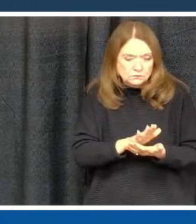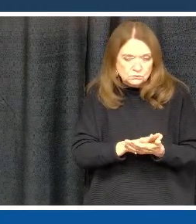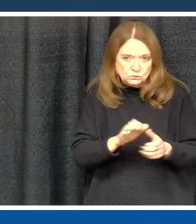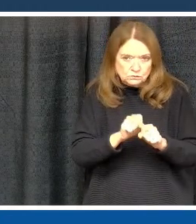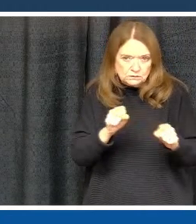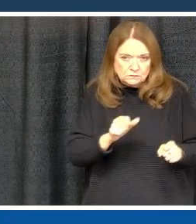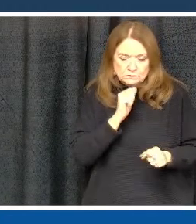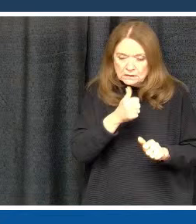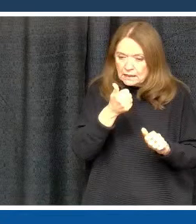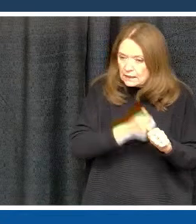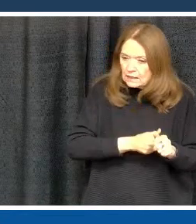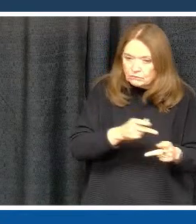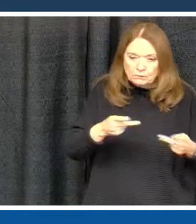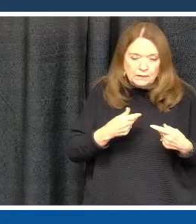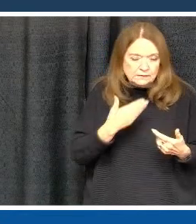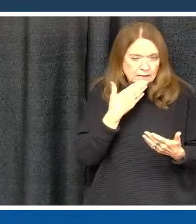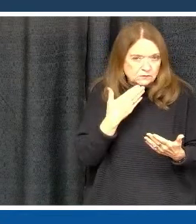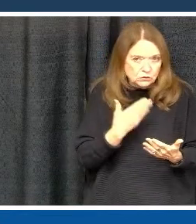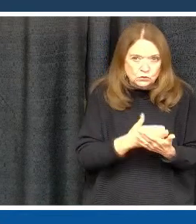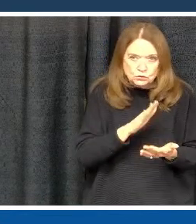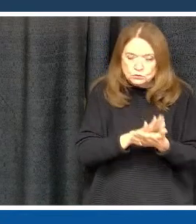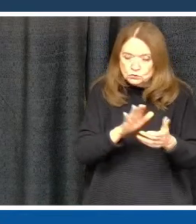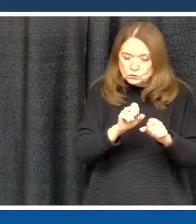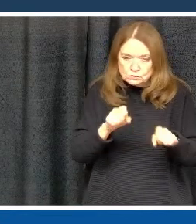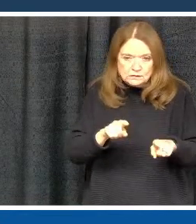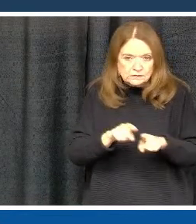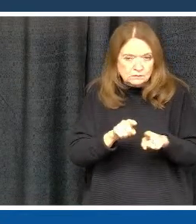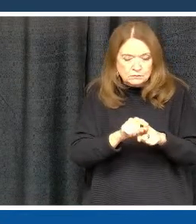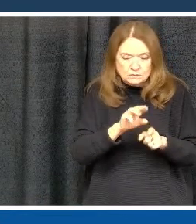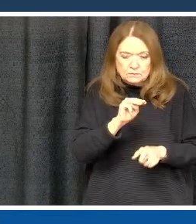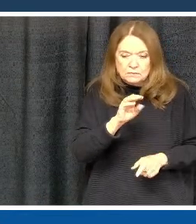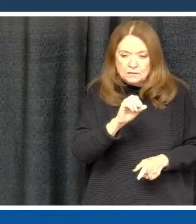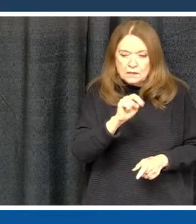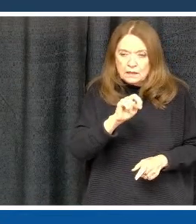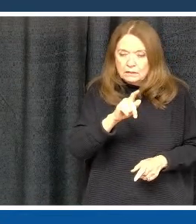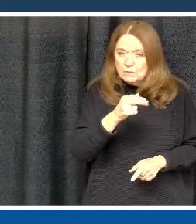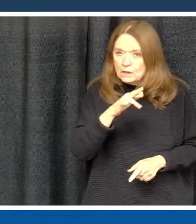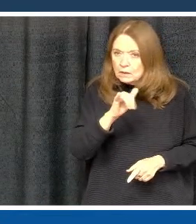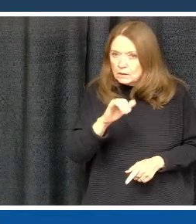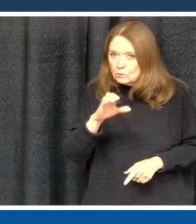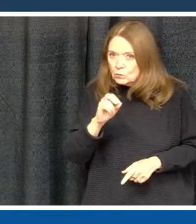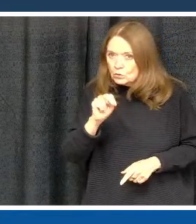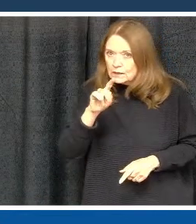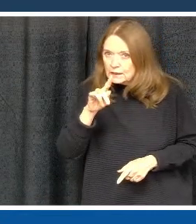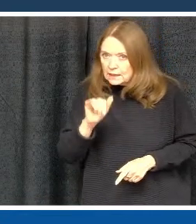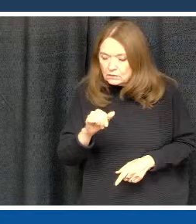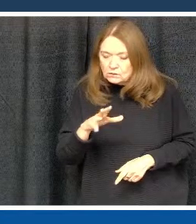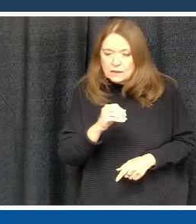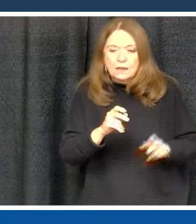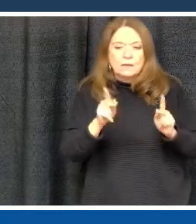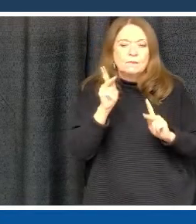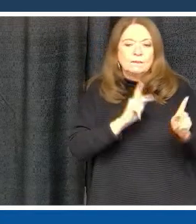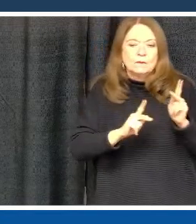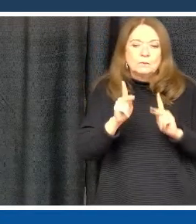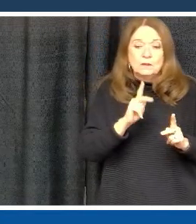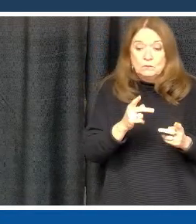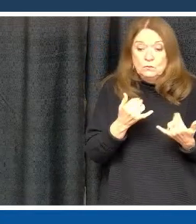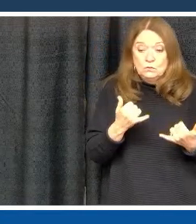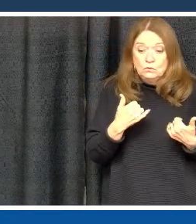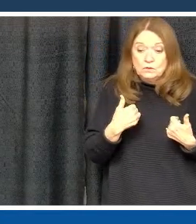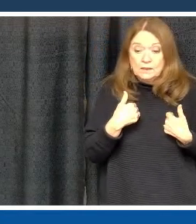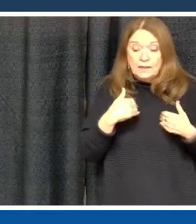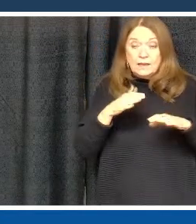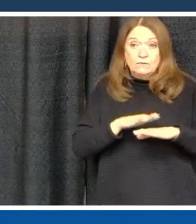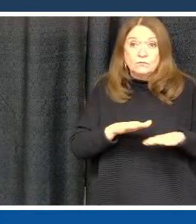Not every place has a good school system like Montgomery County. And the people currently that have their